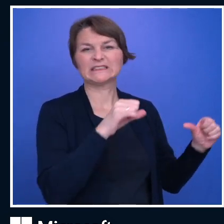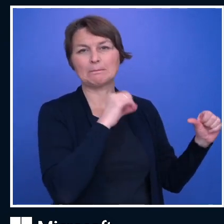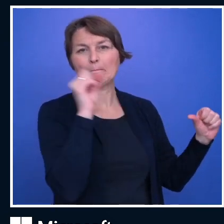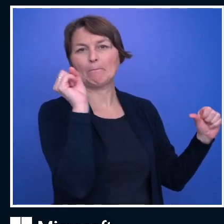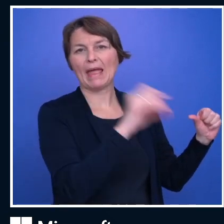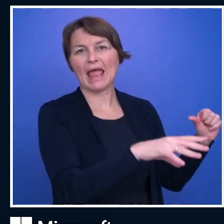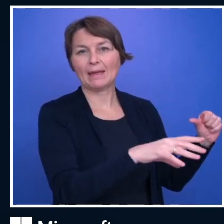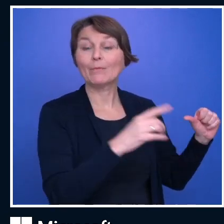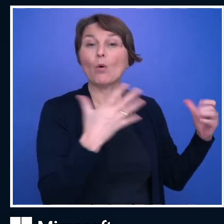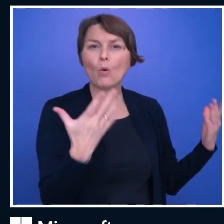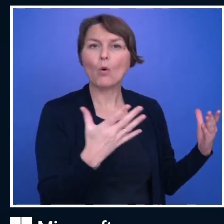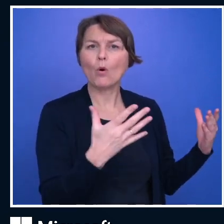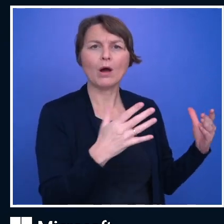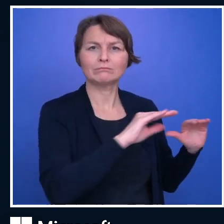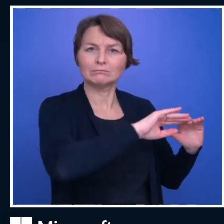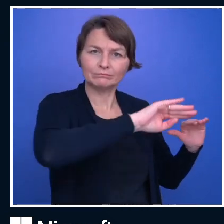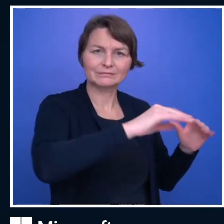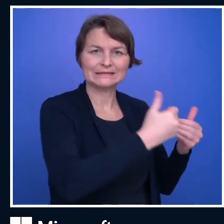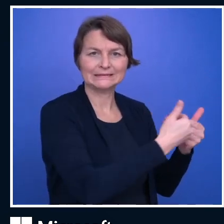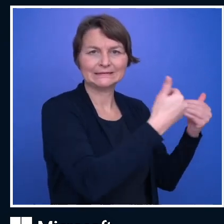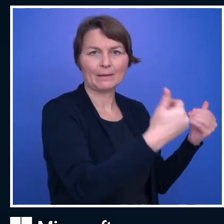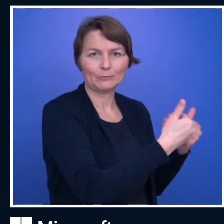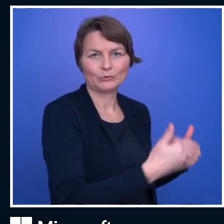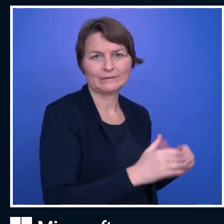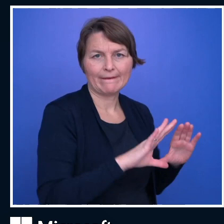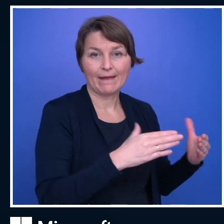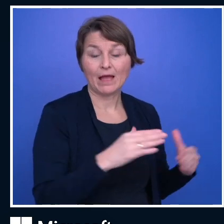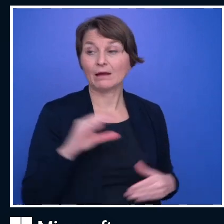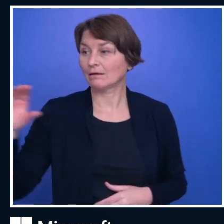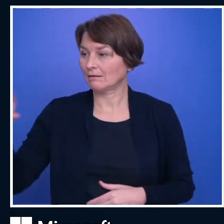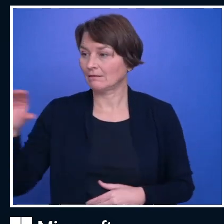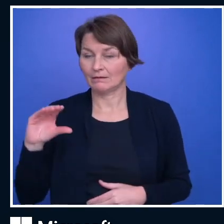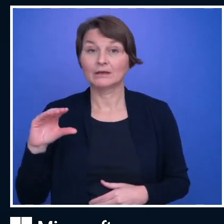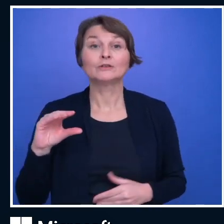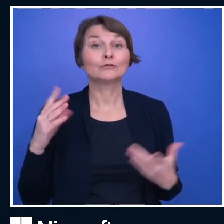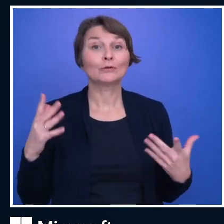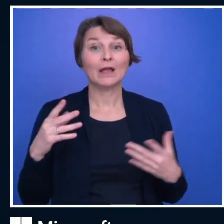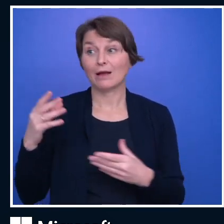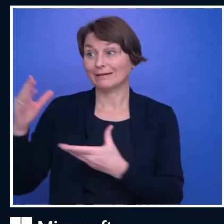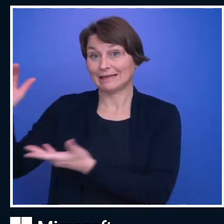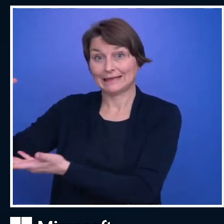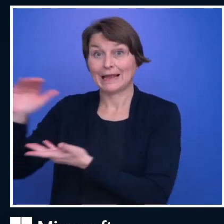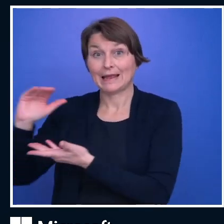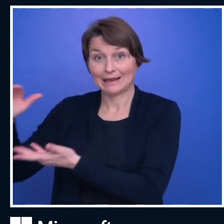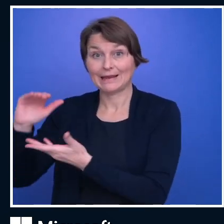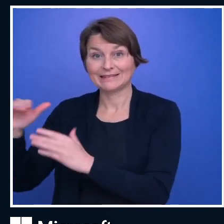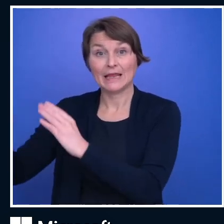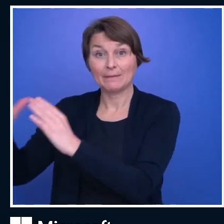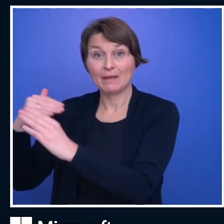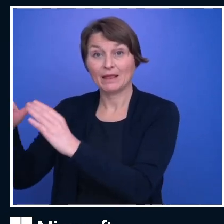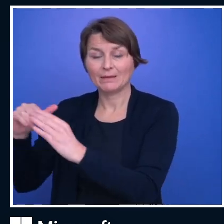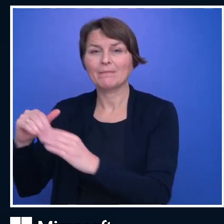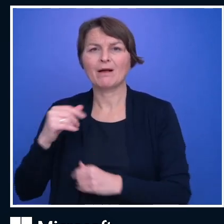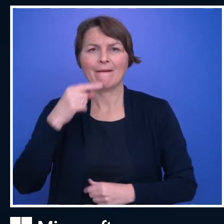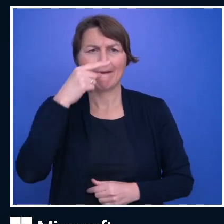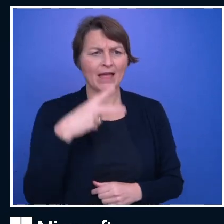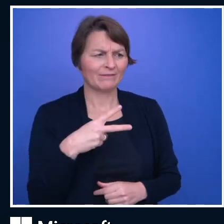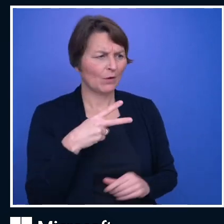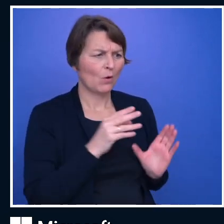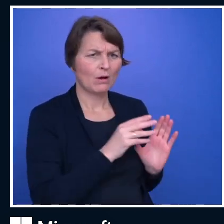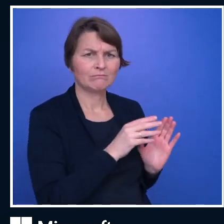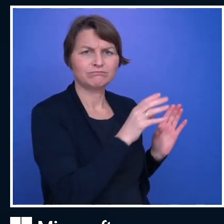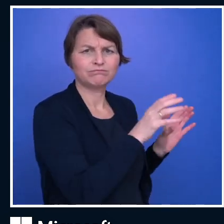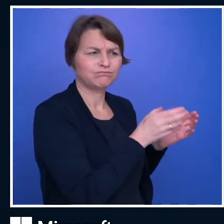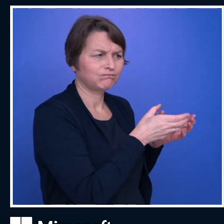that you have right now are equally divided. You have half of them into your spam folder and exactly half of them into your non-spam folder. So